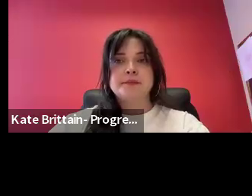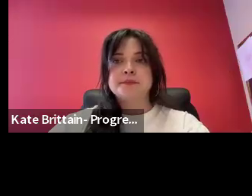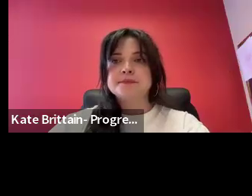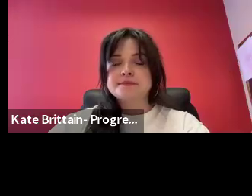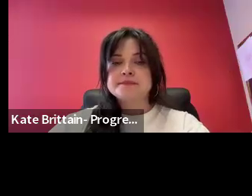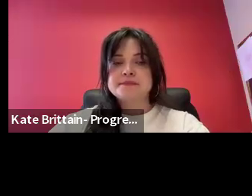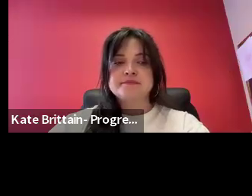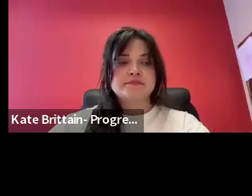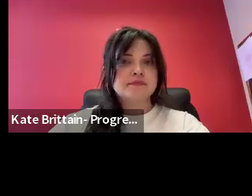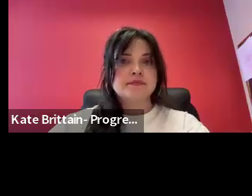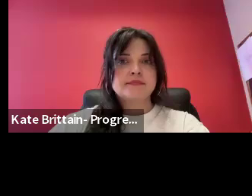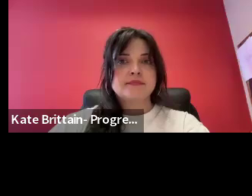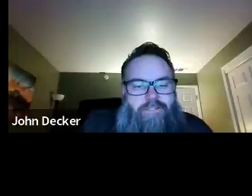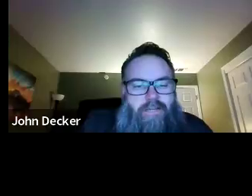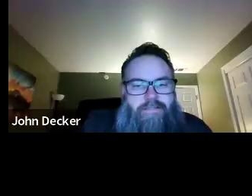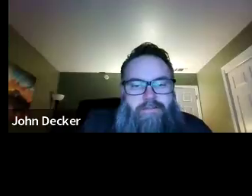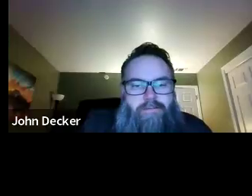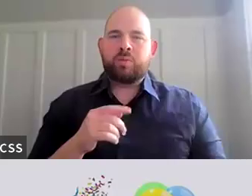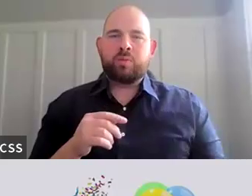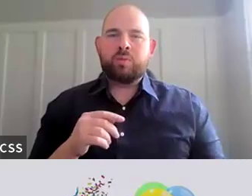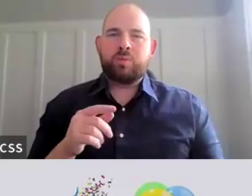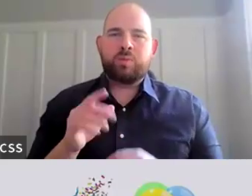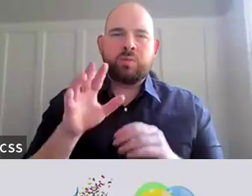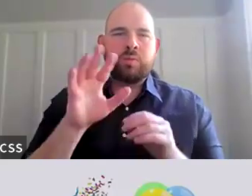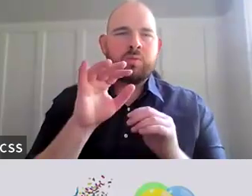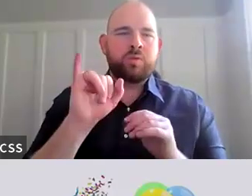now. email too. Thank you so much, guys.